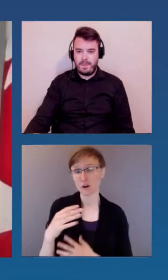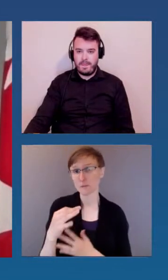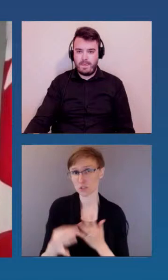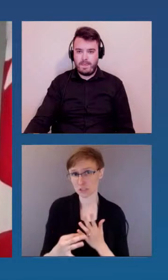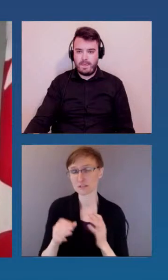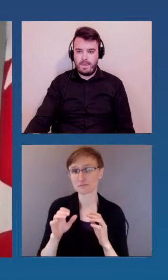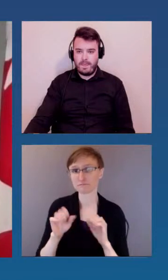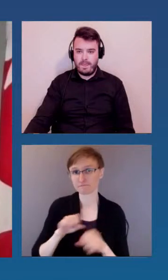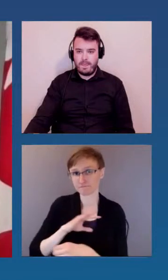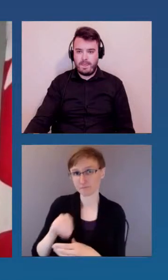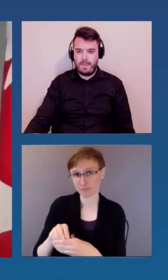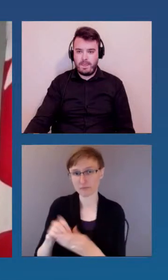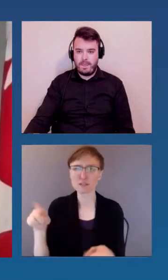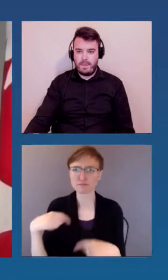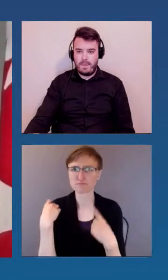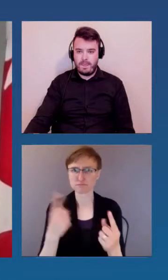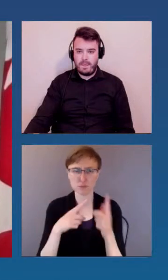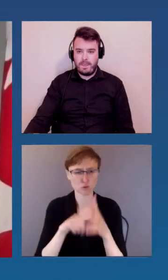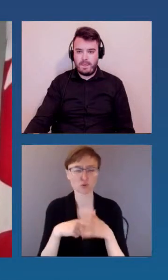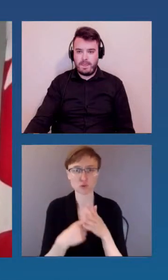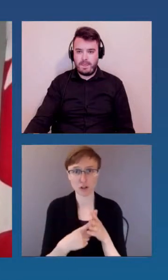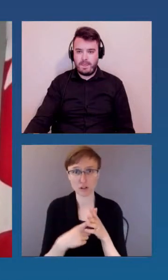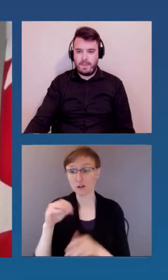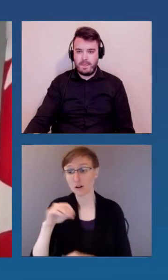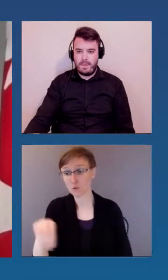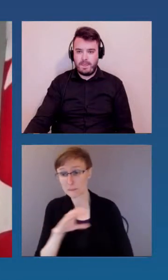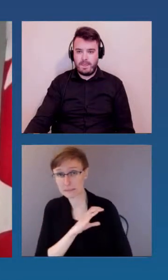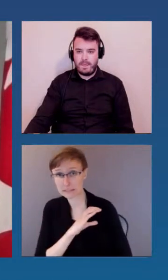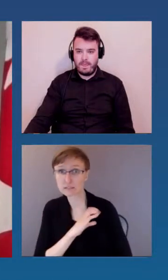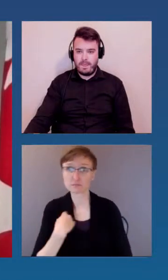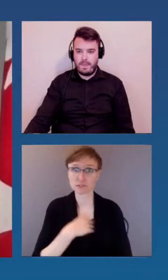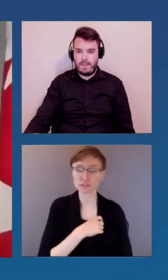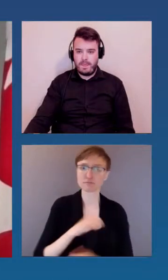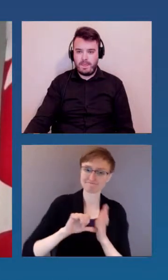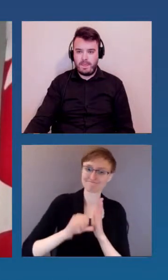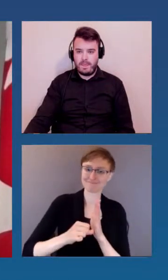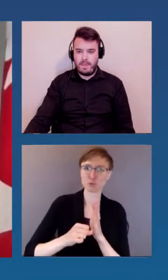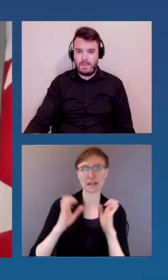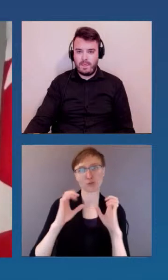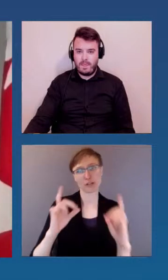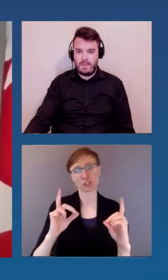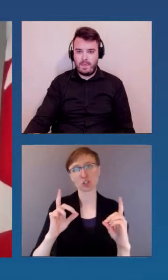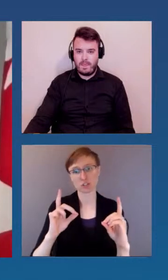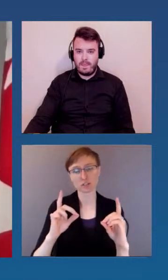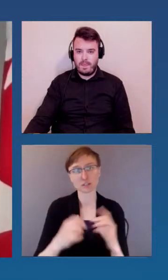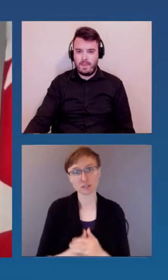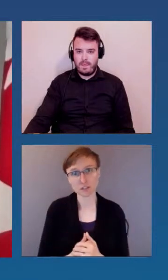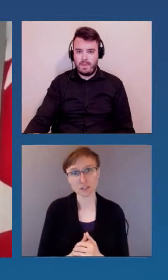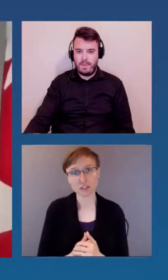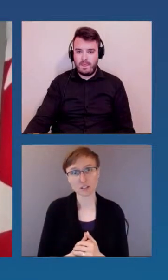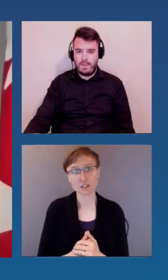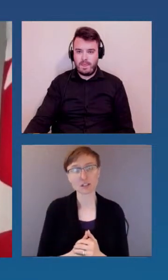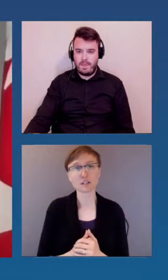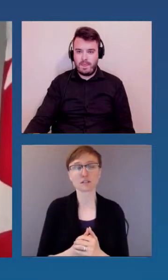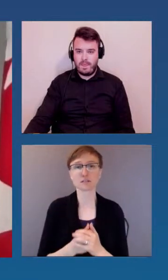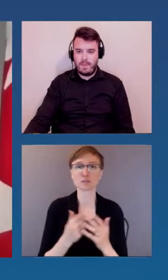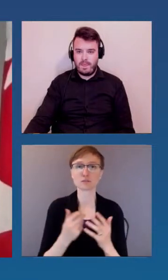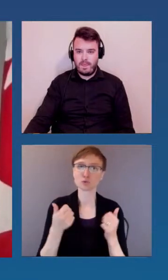American cities, and so we don't want that taking place. I think that's first and foremost. Secondly, I think we have an individual